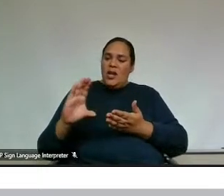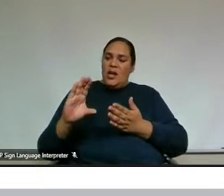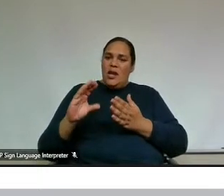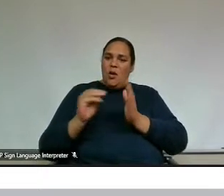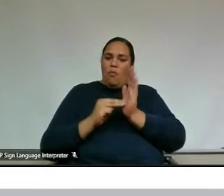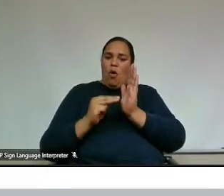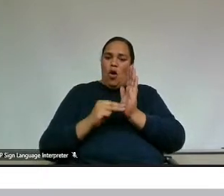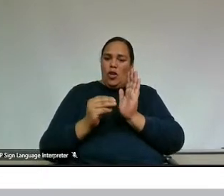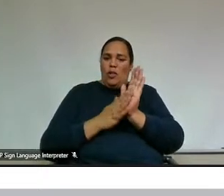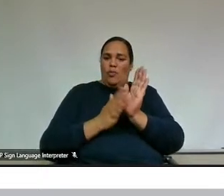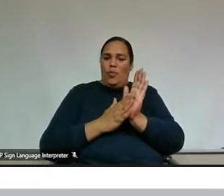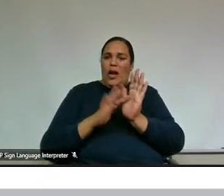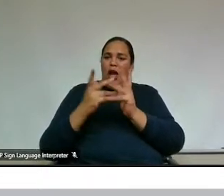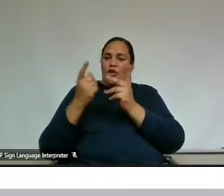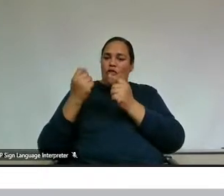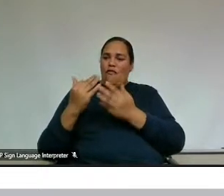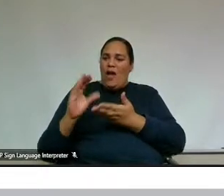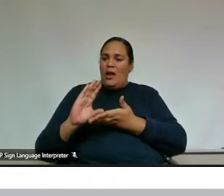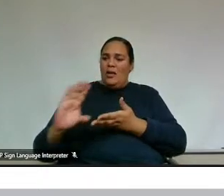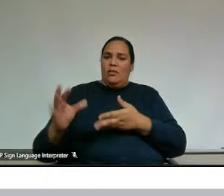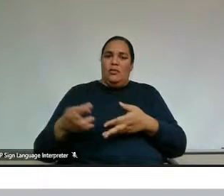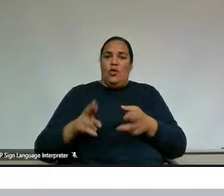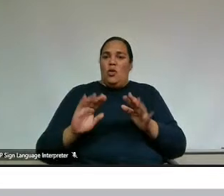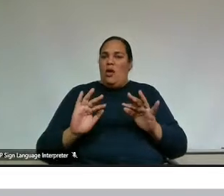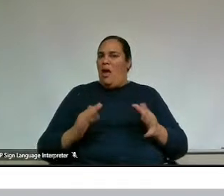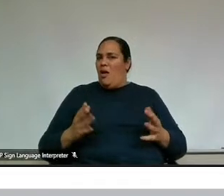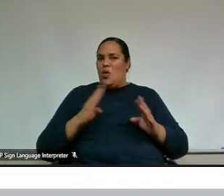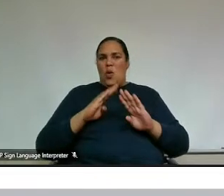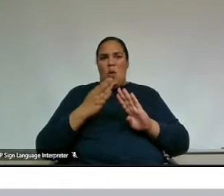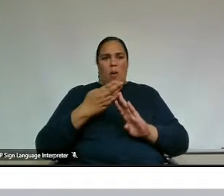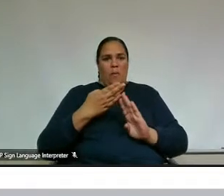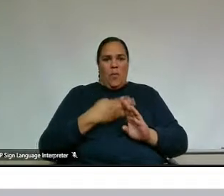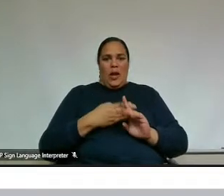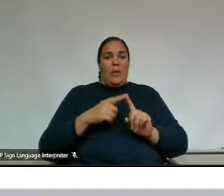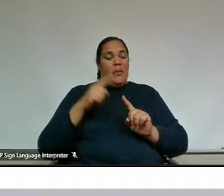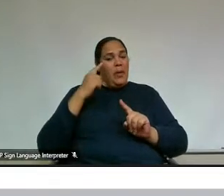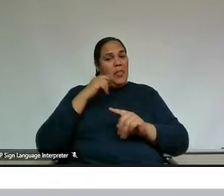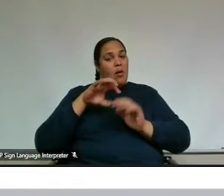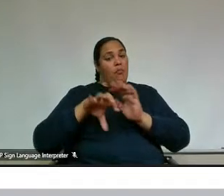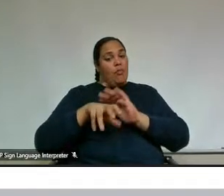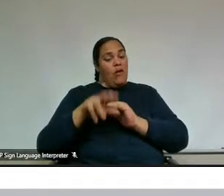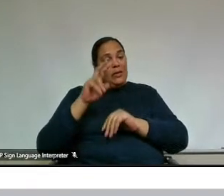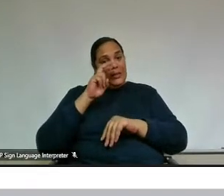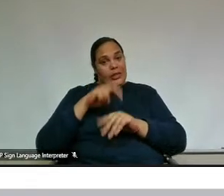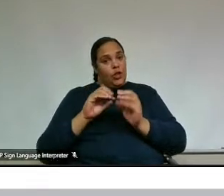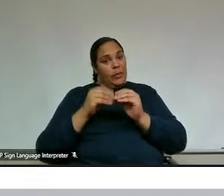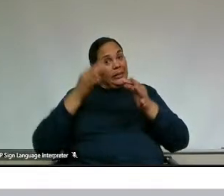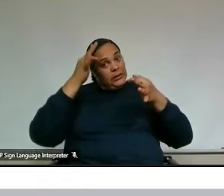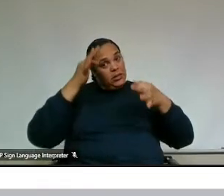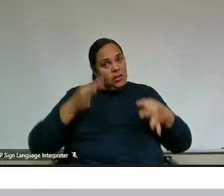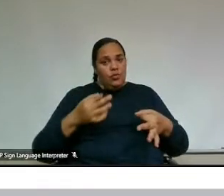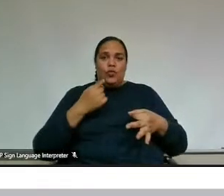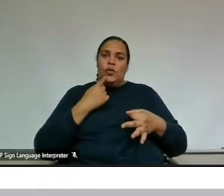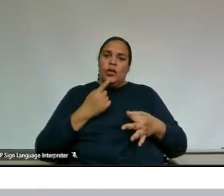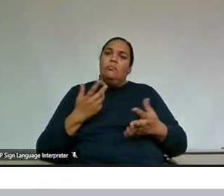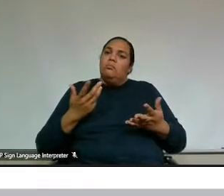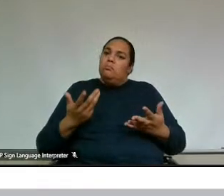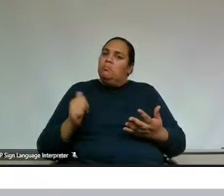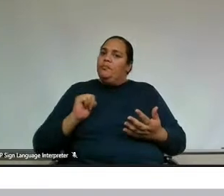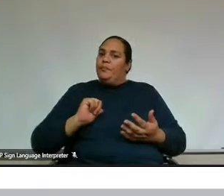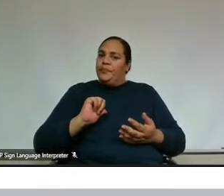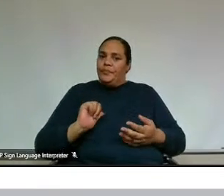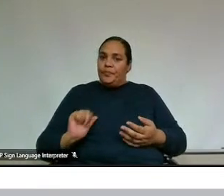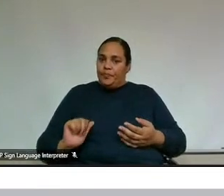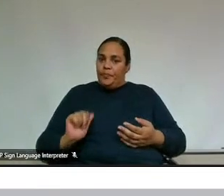table to finance roads. And I think that province must make a decision to say,